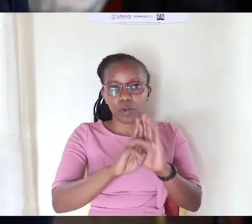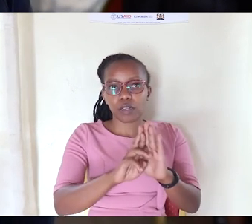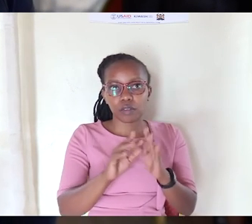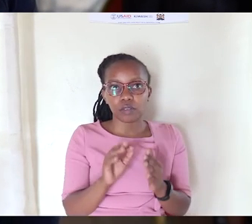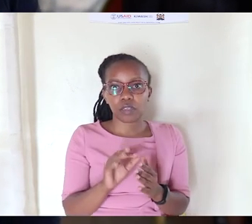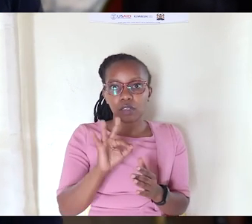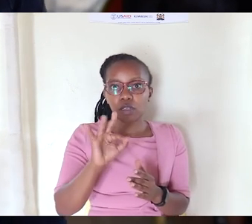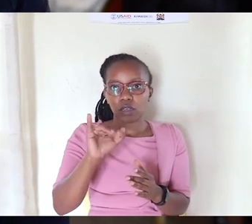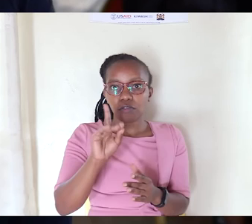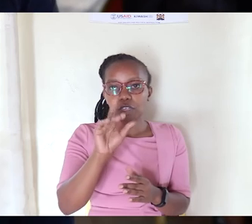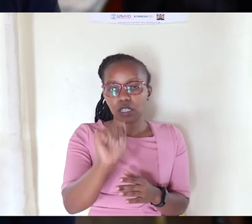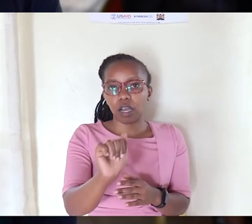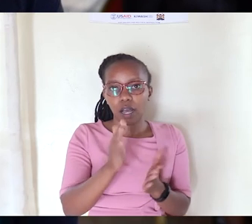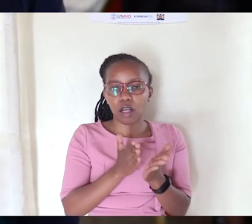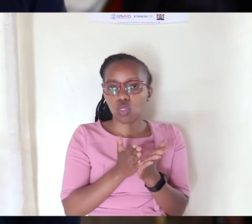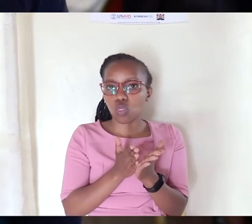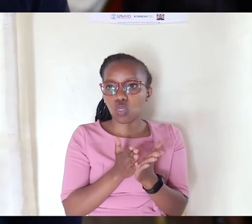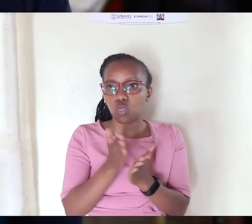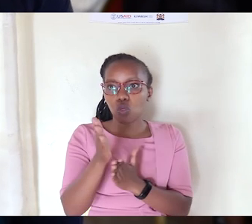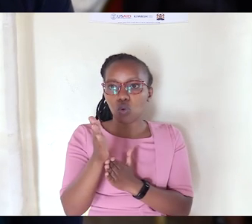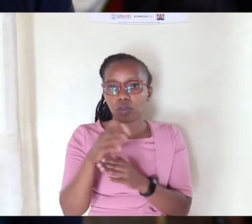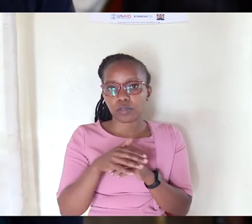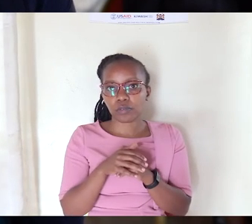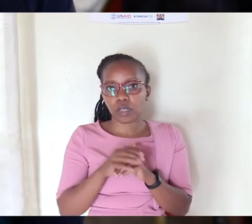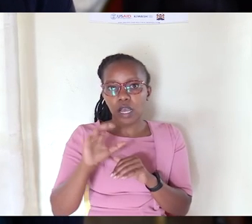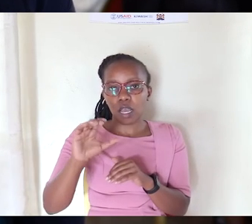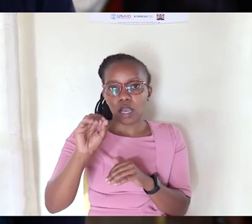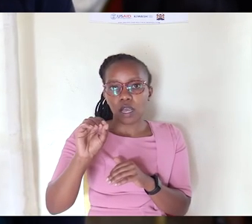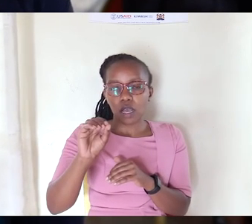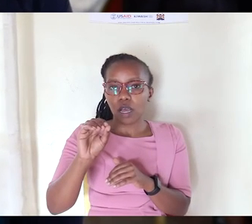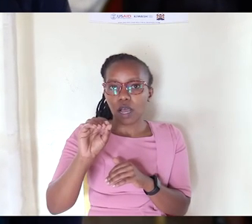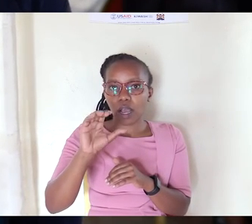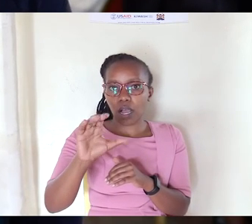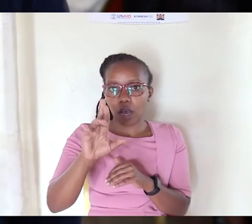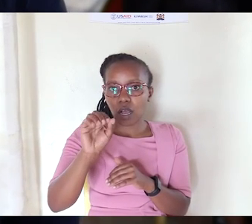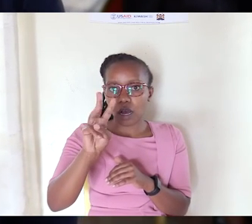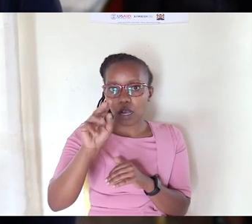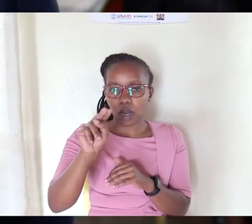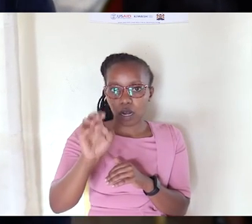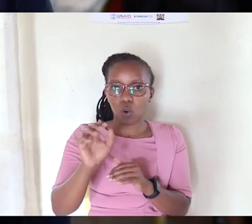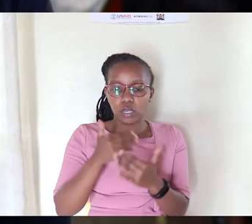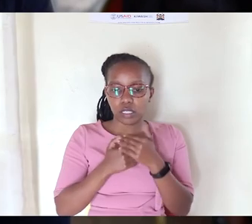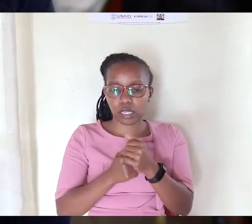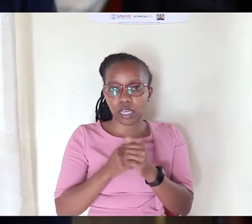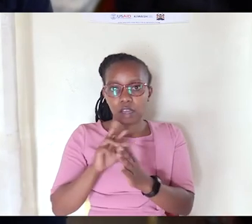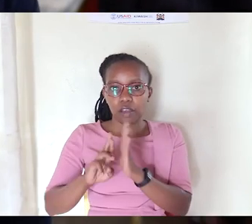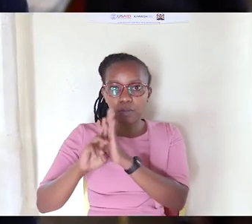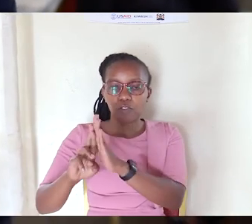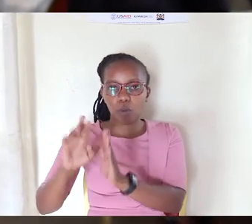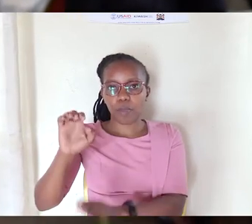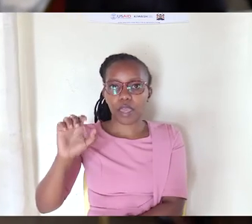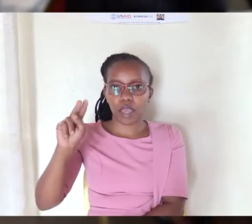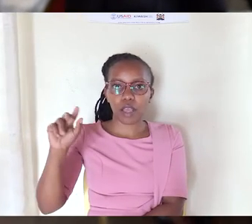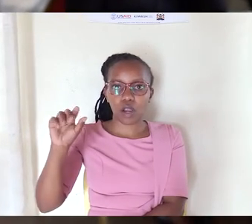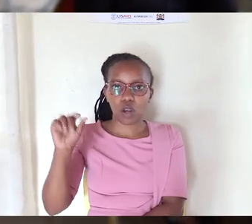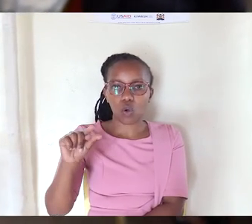representatives from FIDA, CRU, Crown Trust. We thank the representative from ELOG, of